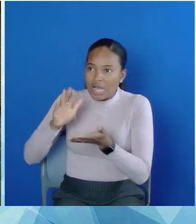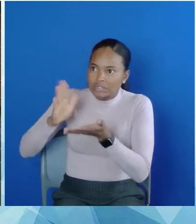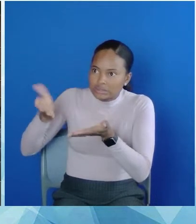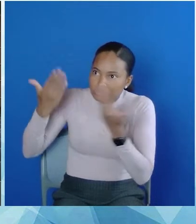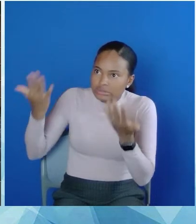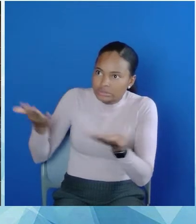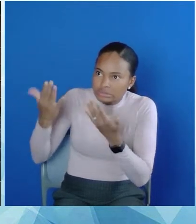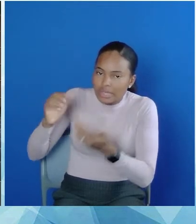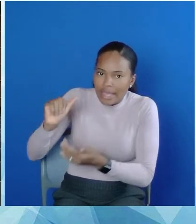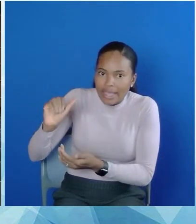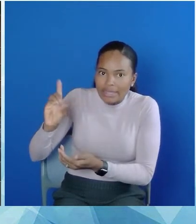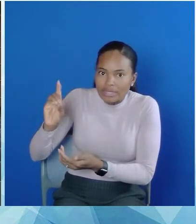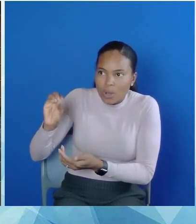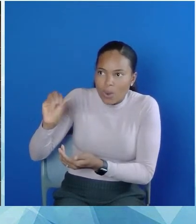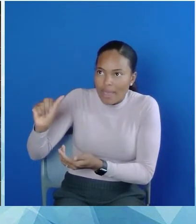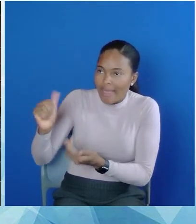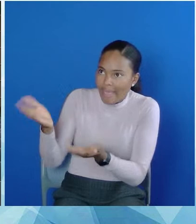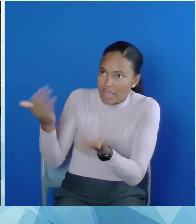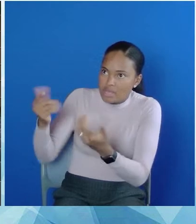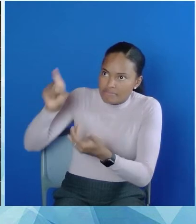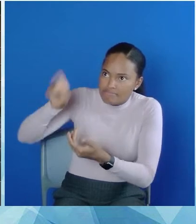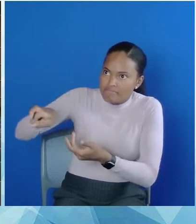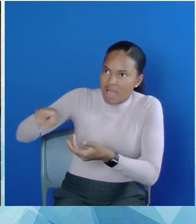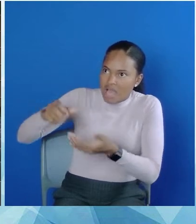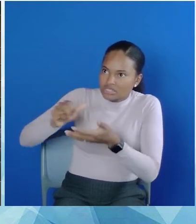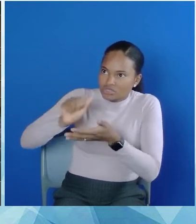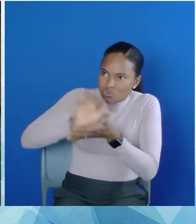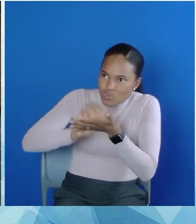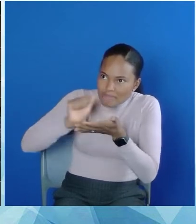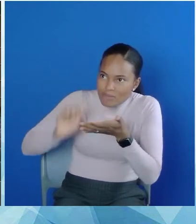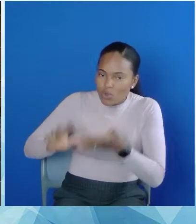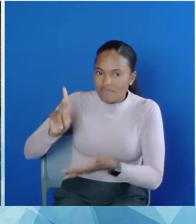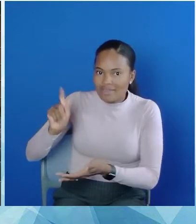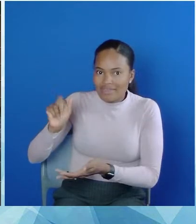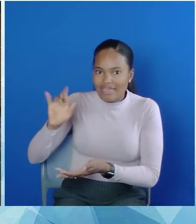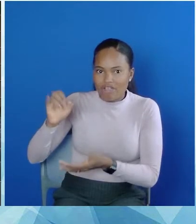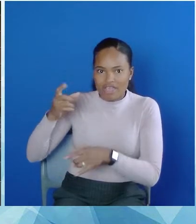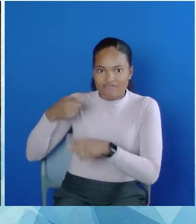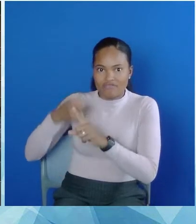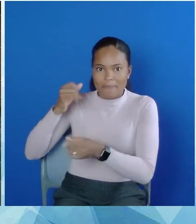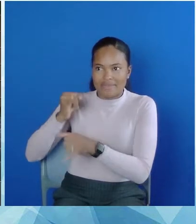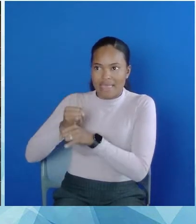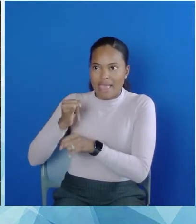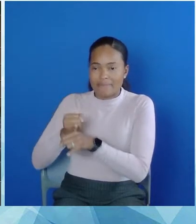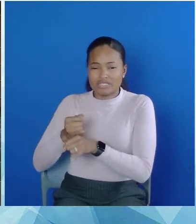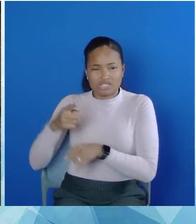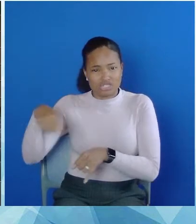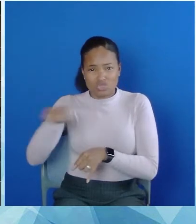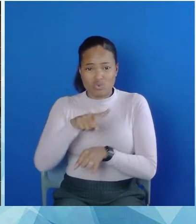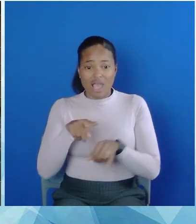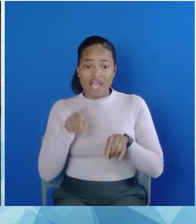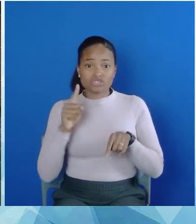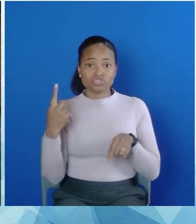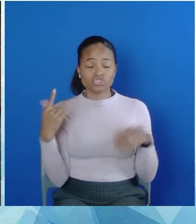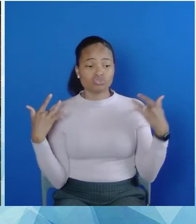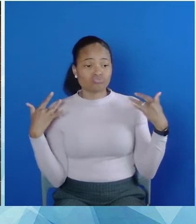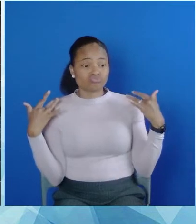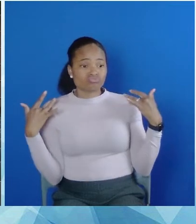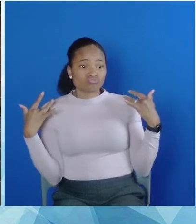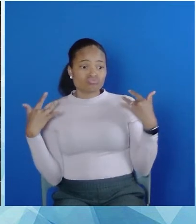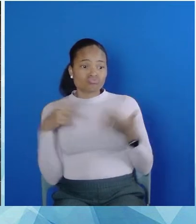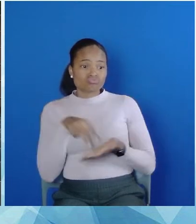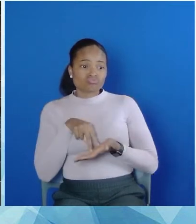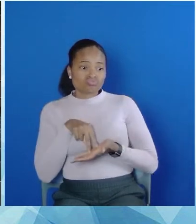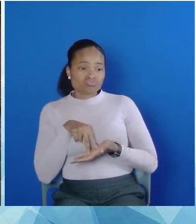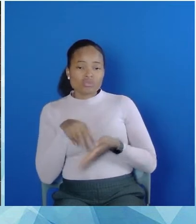campus. That's unacceptable. You guys are bystanders in this, and you are allowing it to continue. In addition,